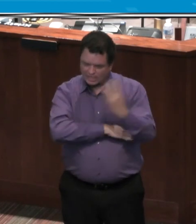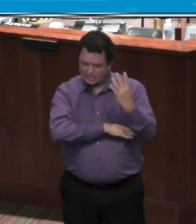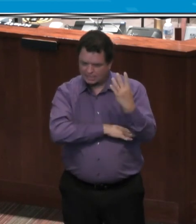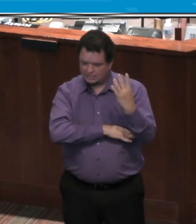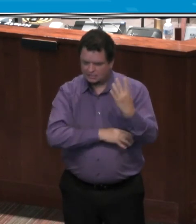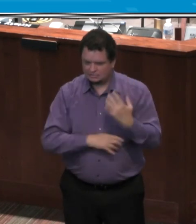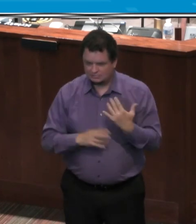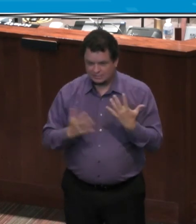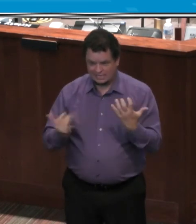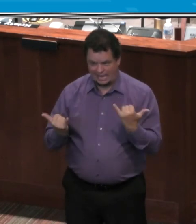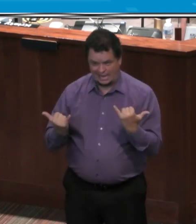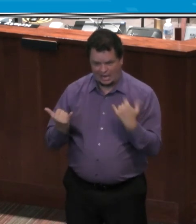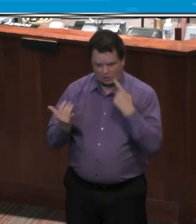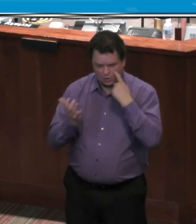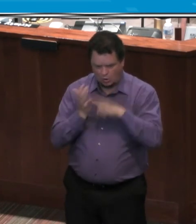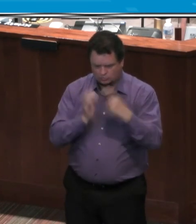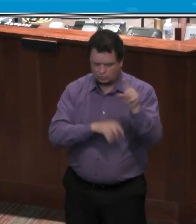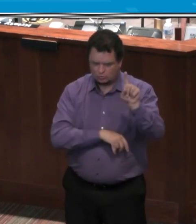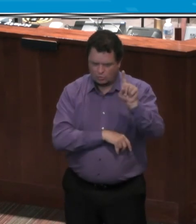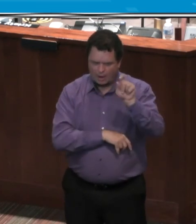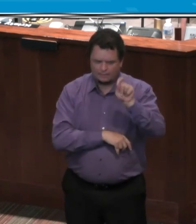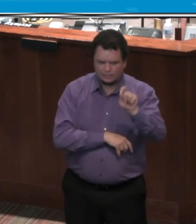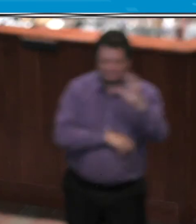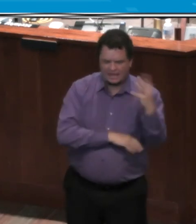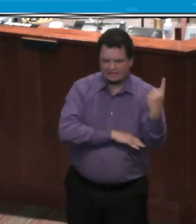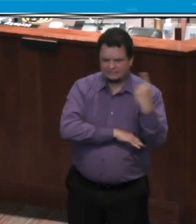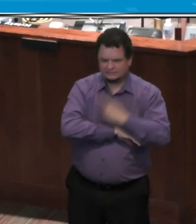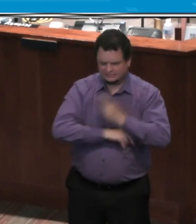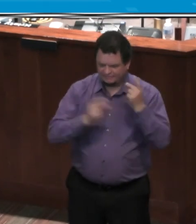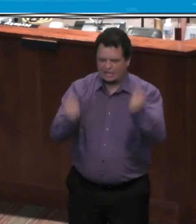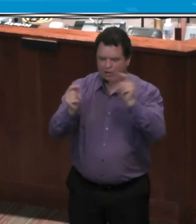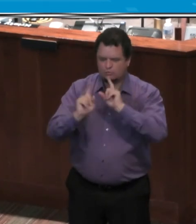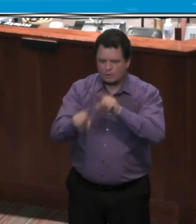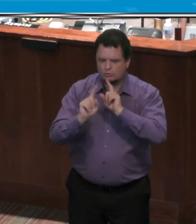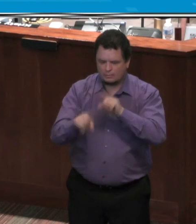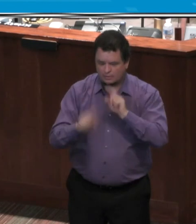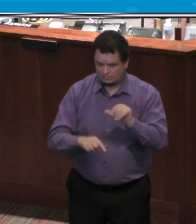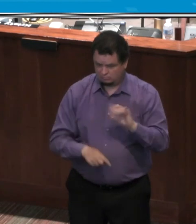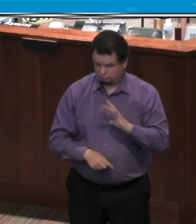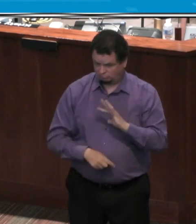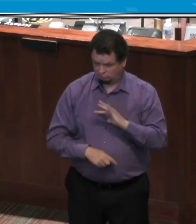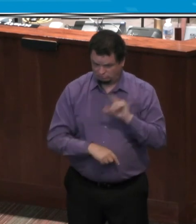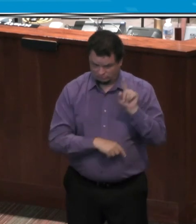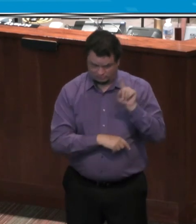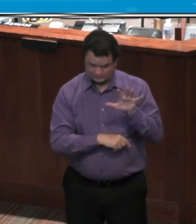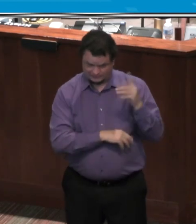average time frame that it takes to get those results back. So that's been fantastic for us.